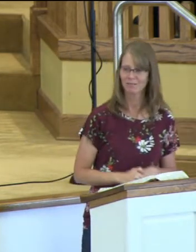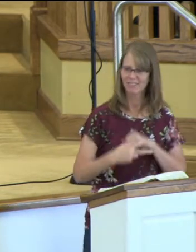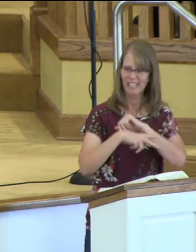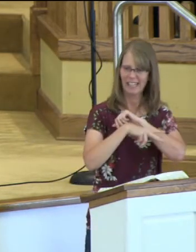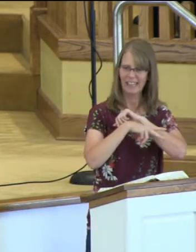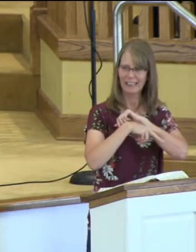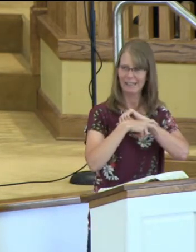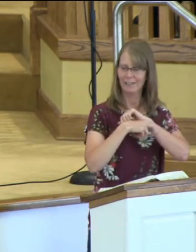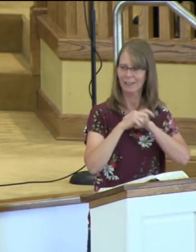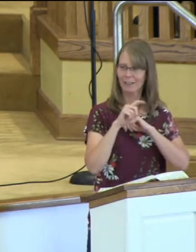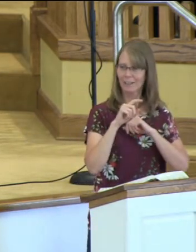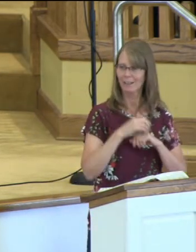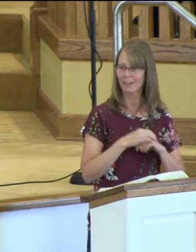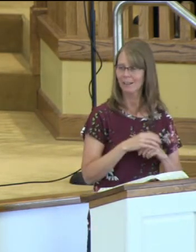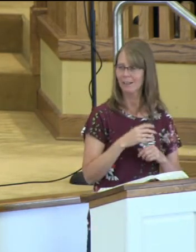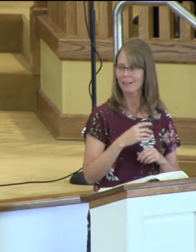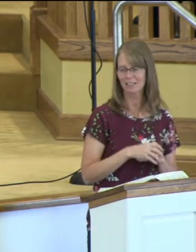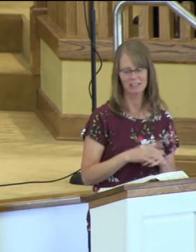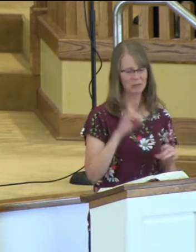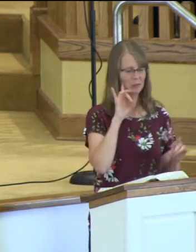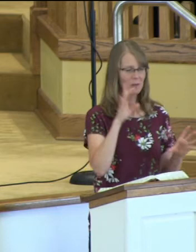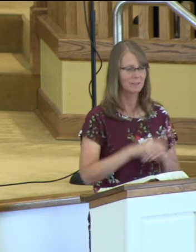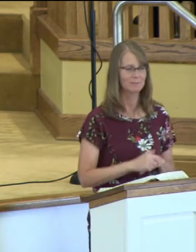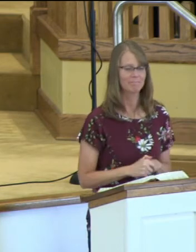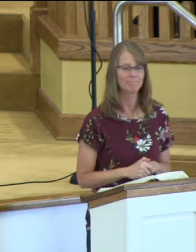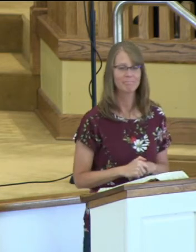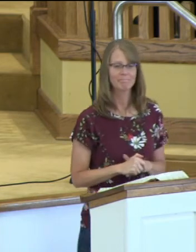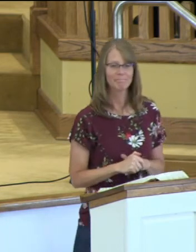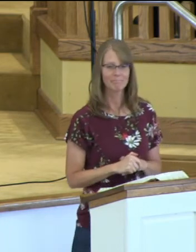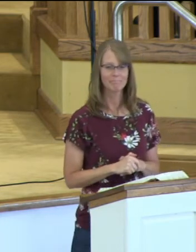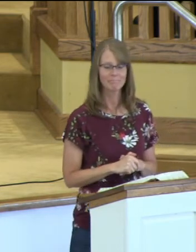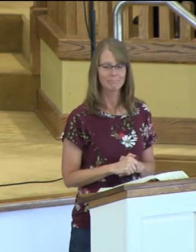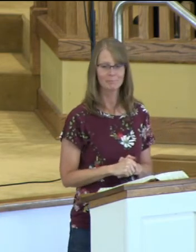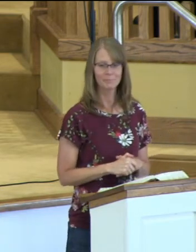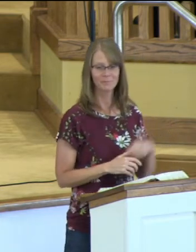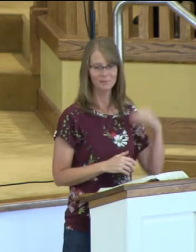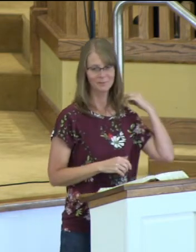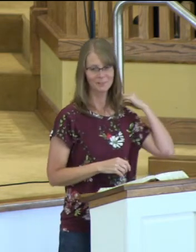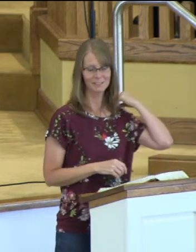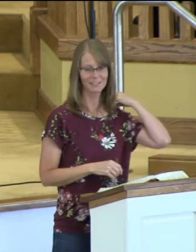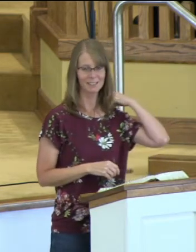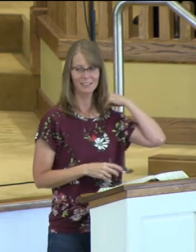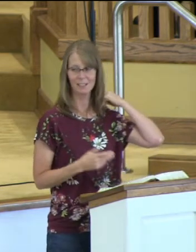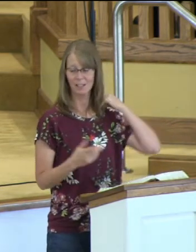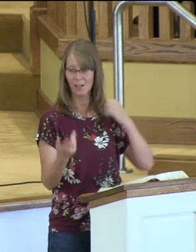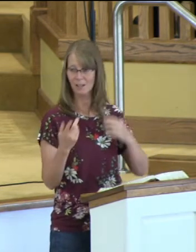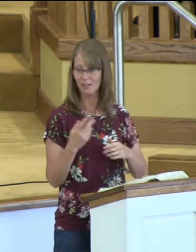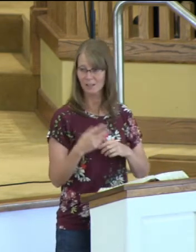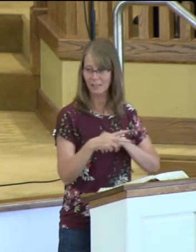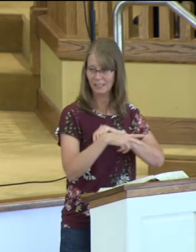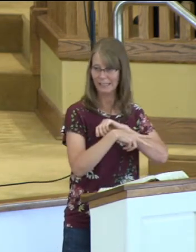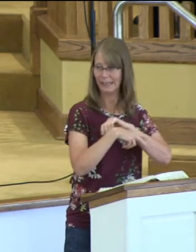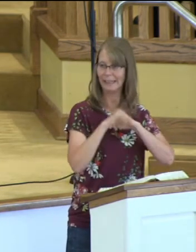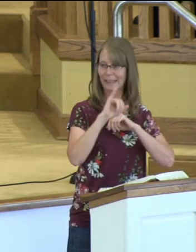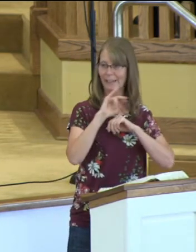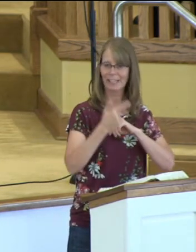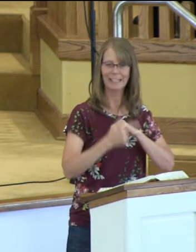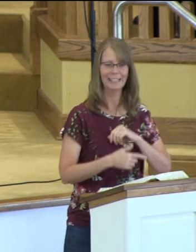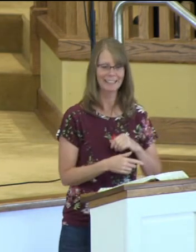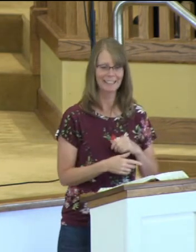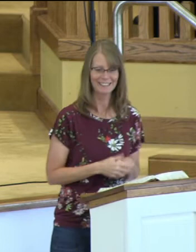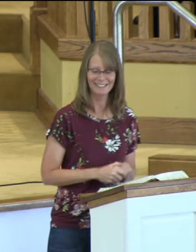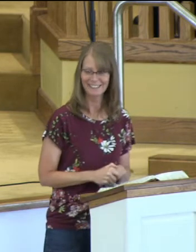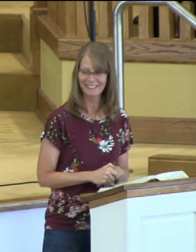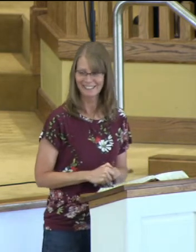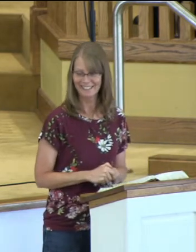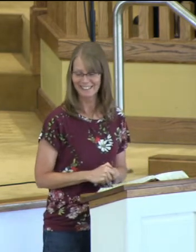word? Okay. Oh, good. Thieving. What was that? From Arkansas.